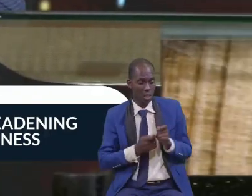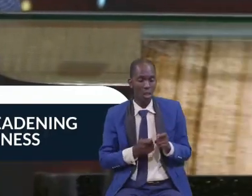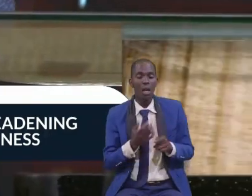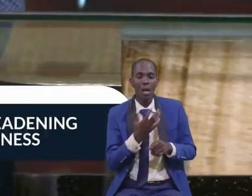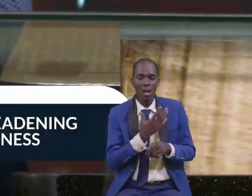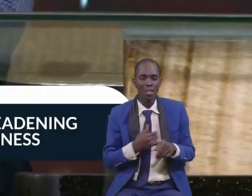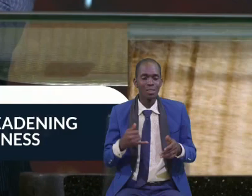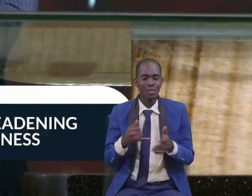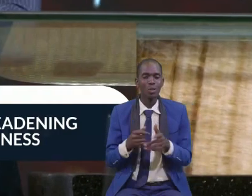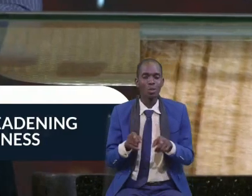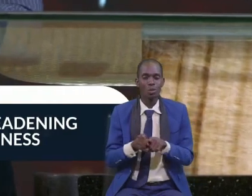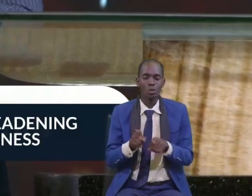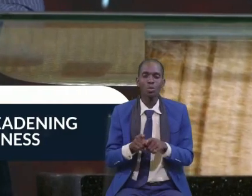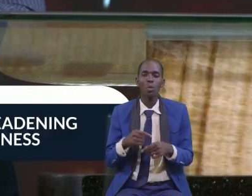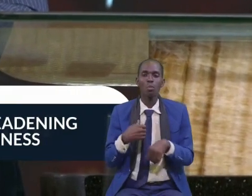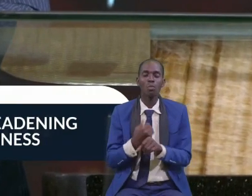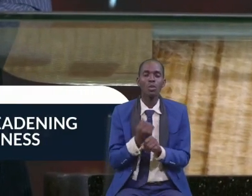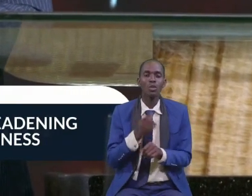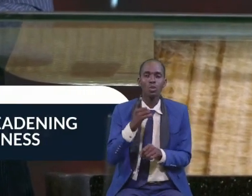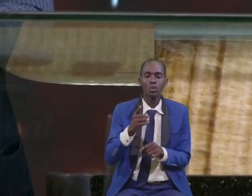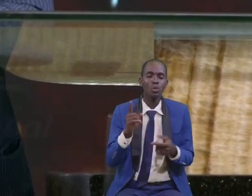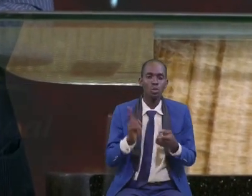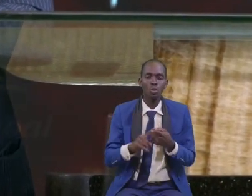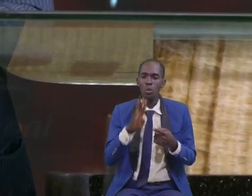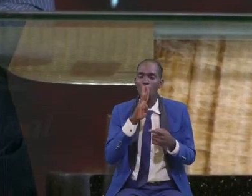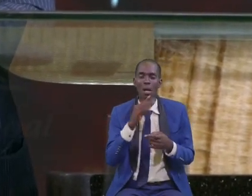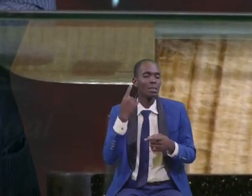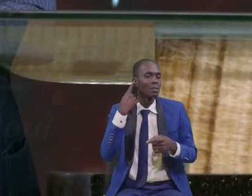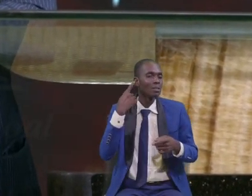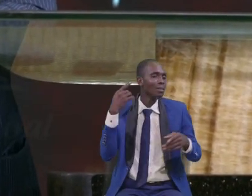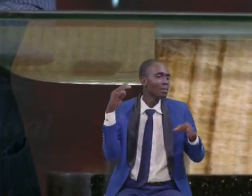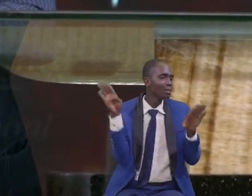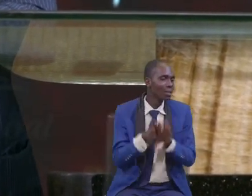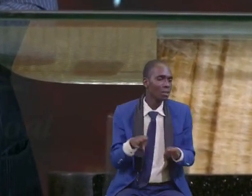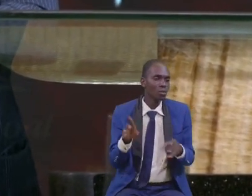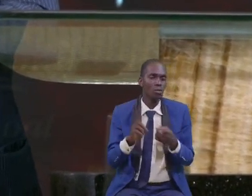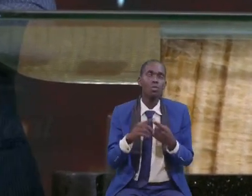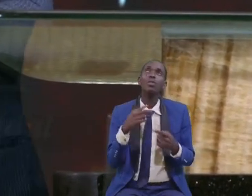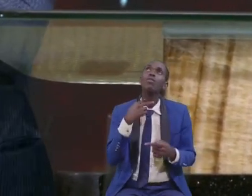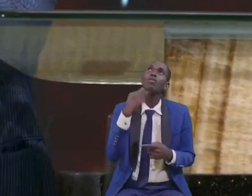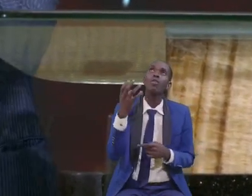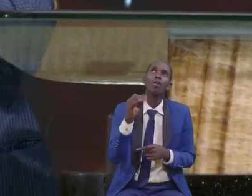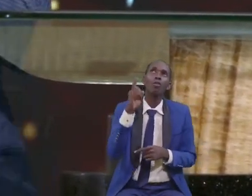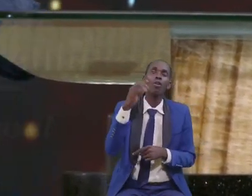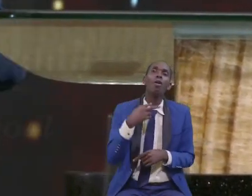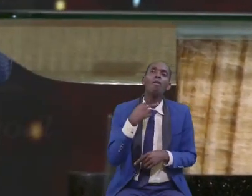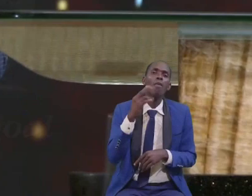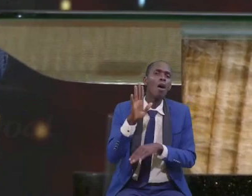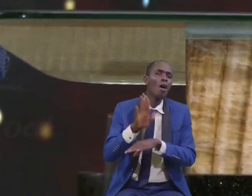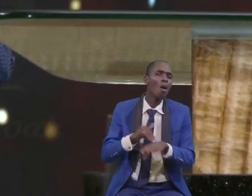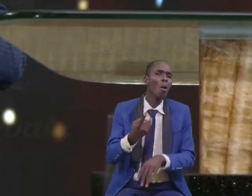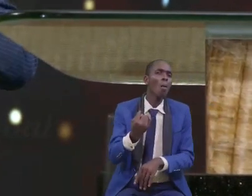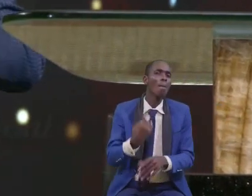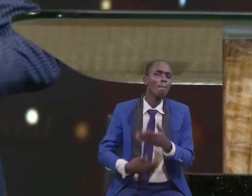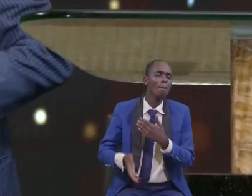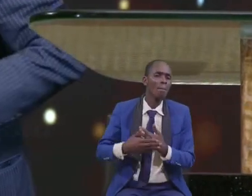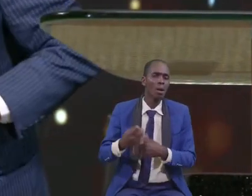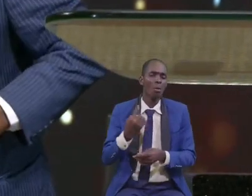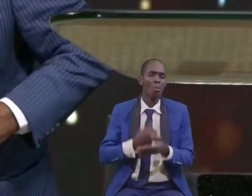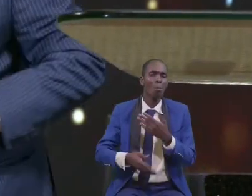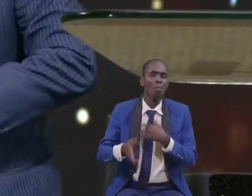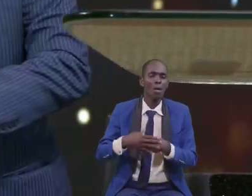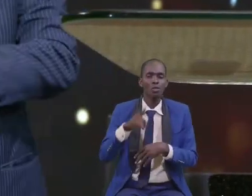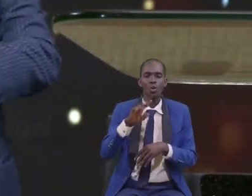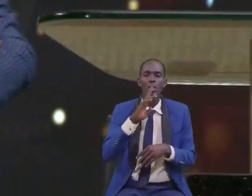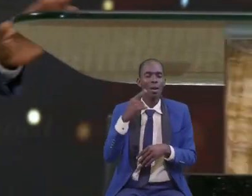become deadened to the voice of the Lord and the voice of the Savior and to the warning that he had